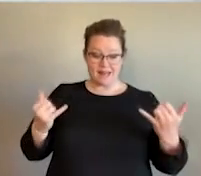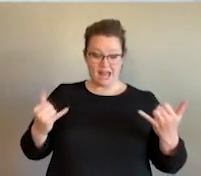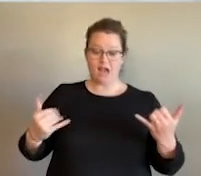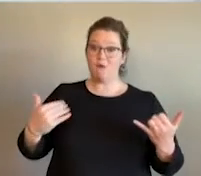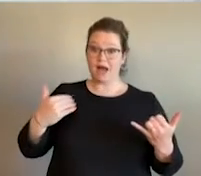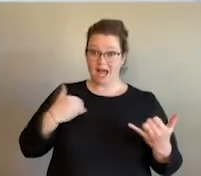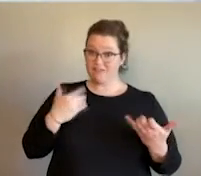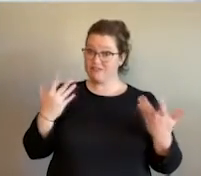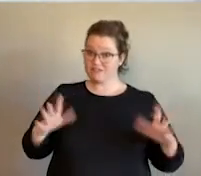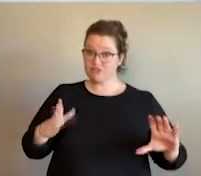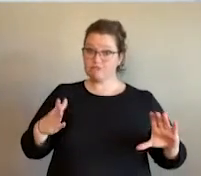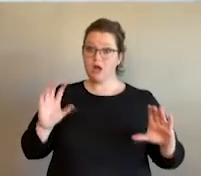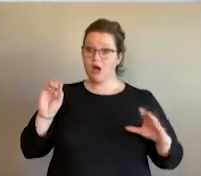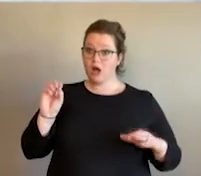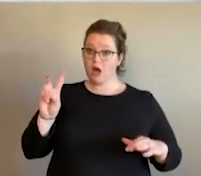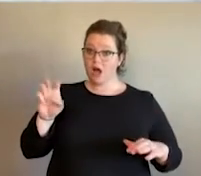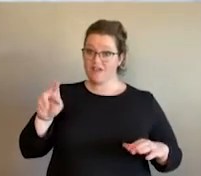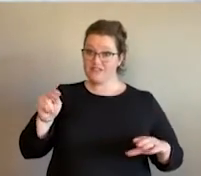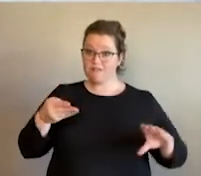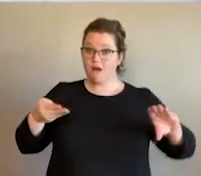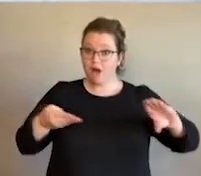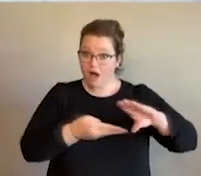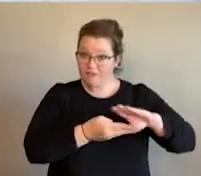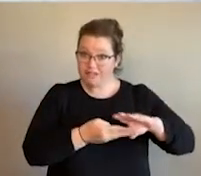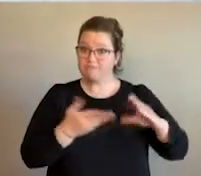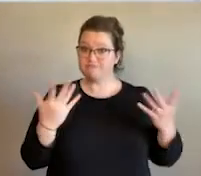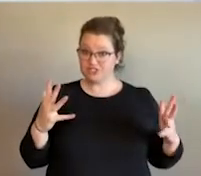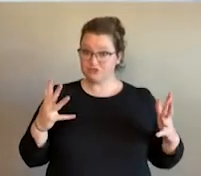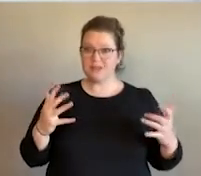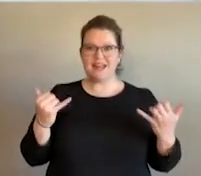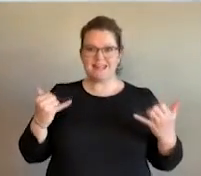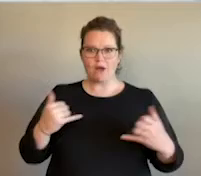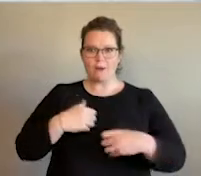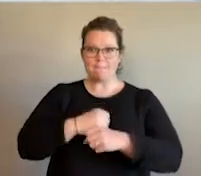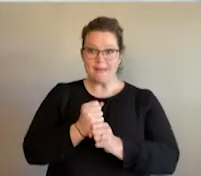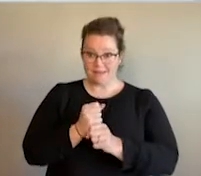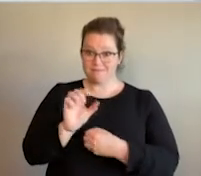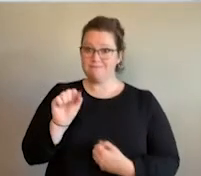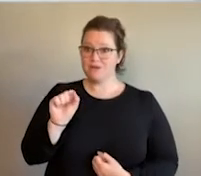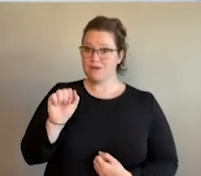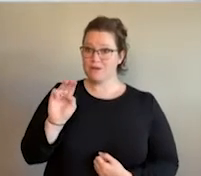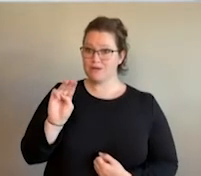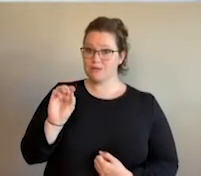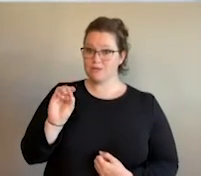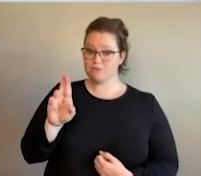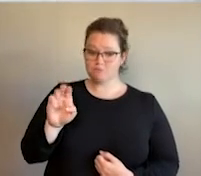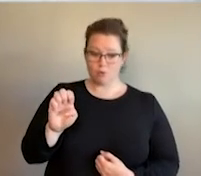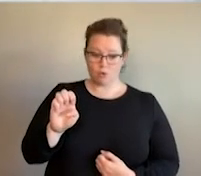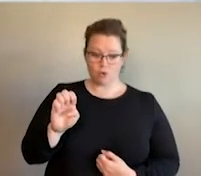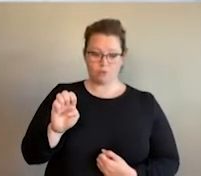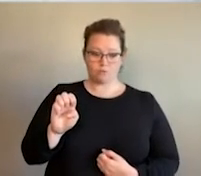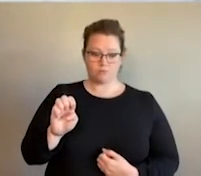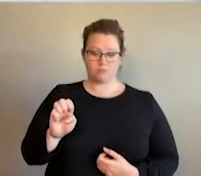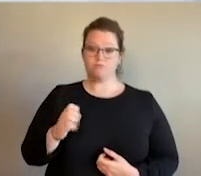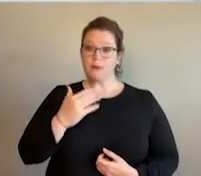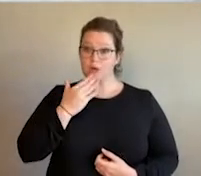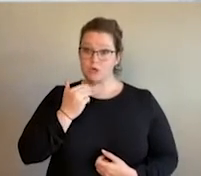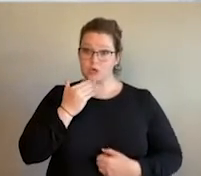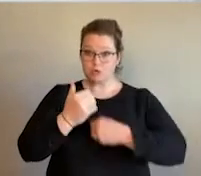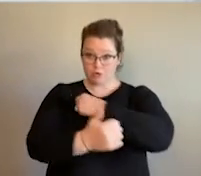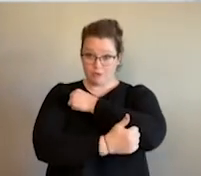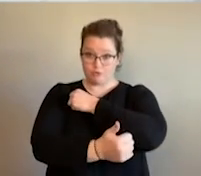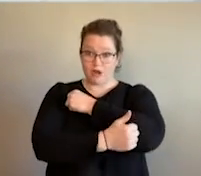my solar oven made, all right, now let's go ahead and build our s'more. First, I'm going to start out with 1 graham